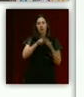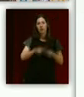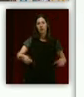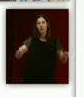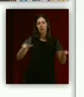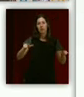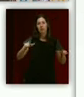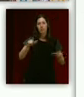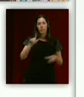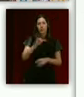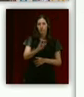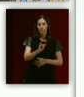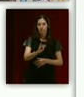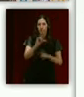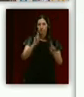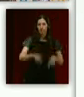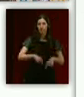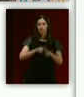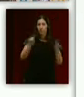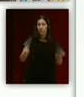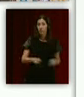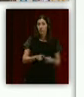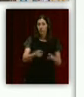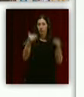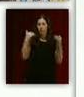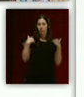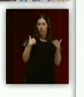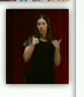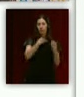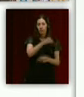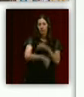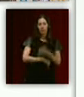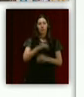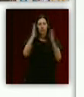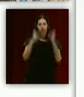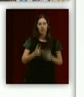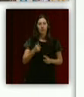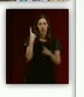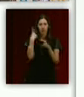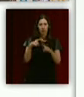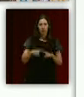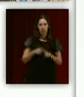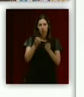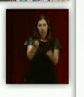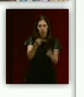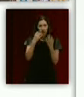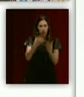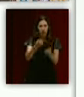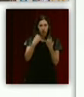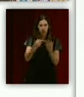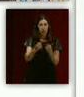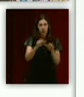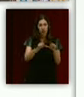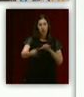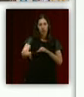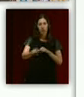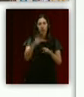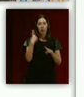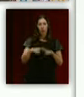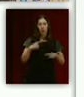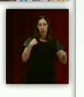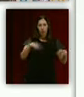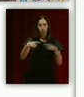to the right, to the left, and everything has been controlled with one system which does all the processing of